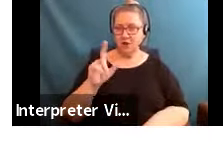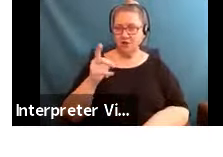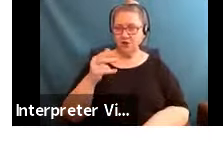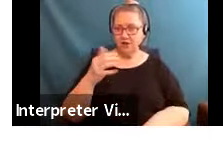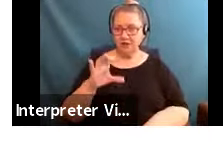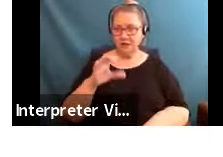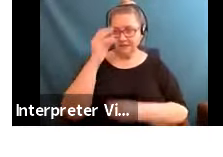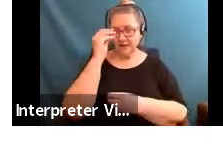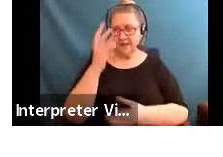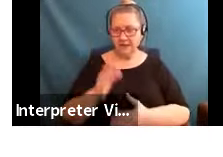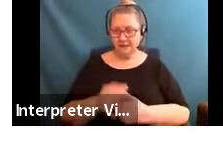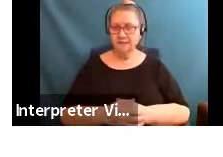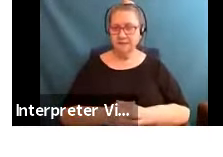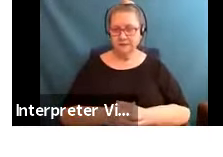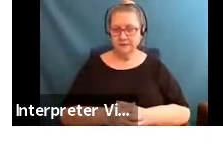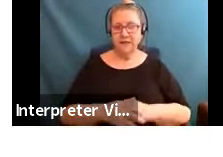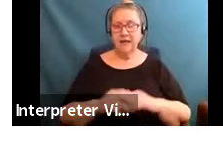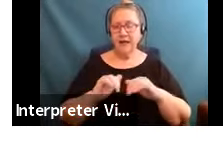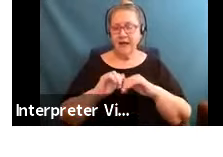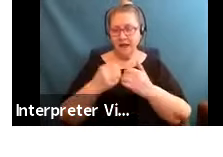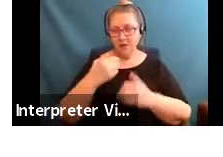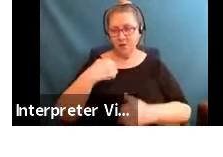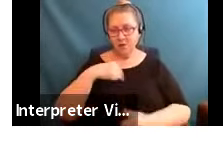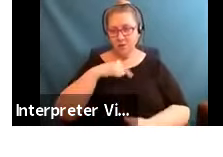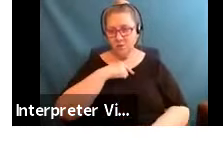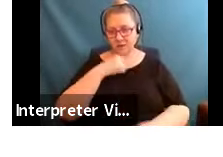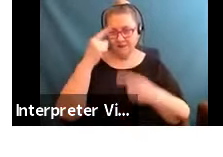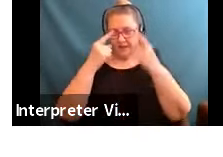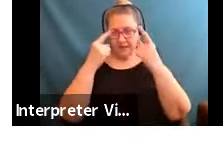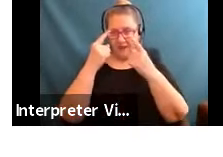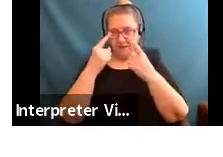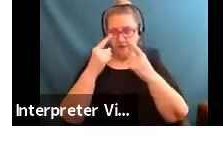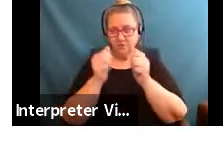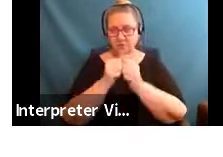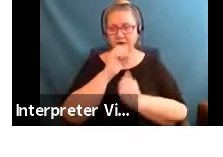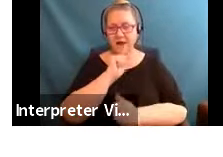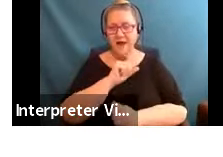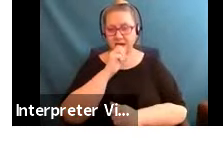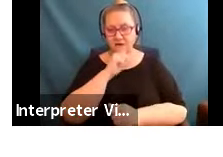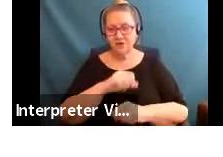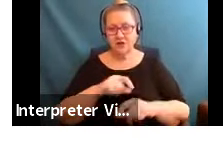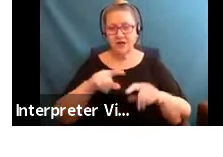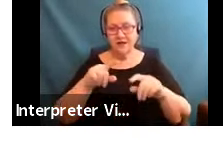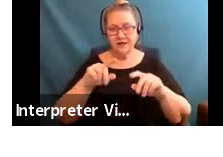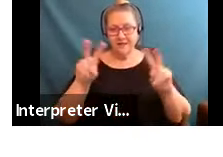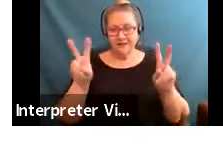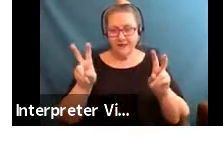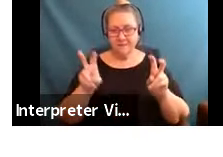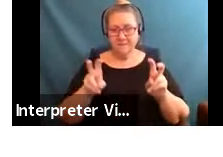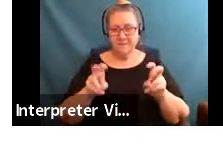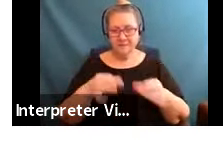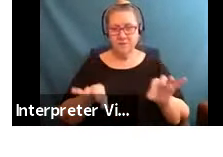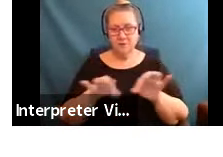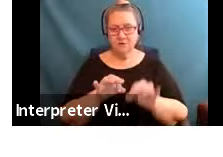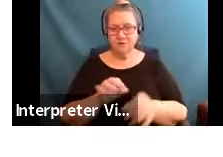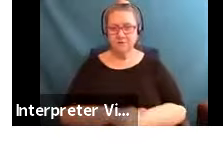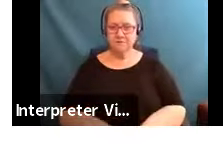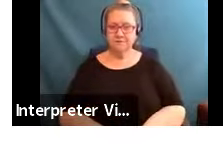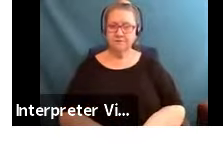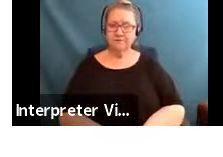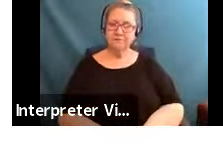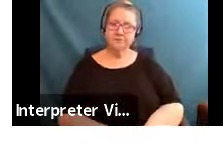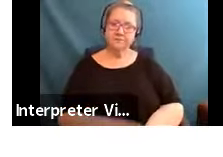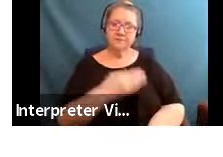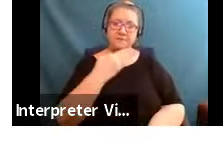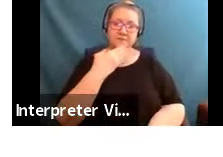how we're thinking about it and why an age-based theme is actually very important. Dr. Pon? Okay, thank you